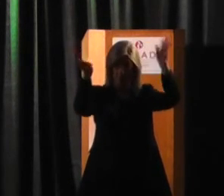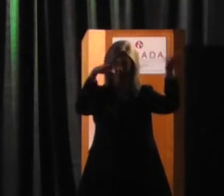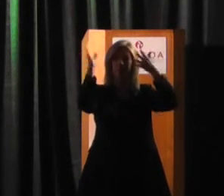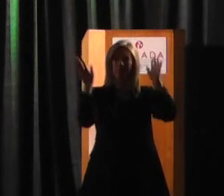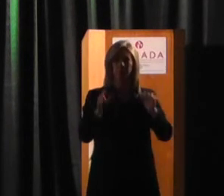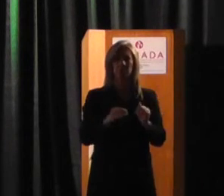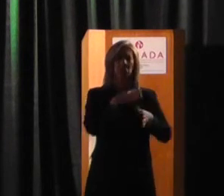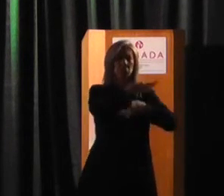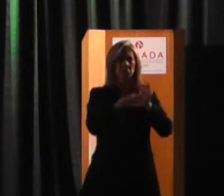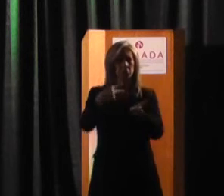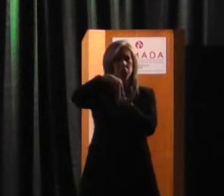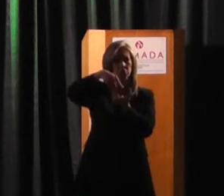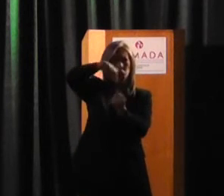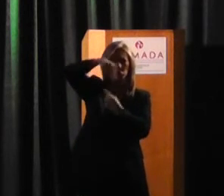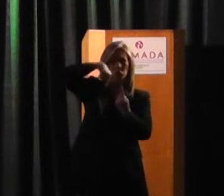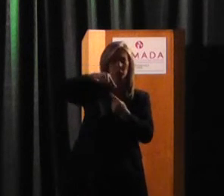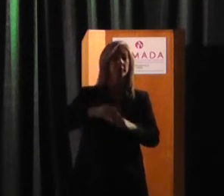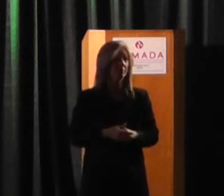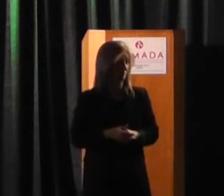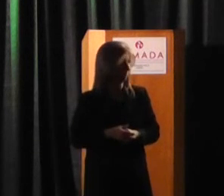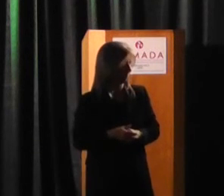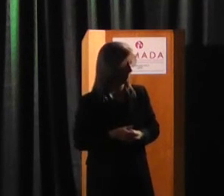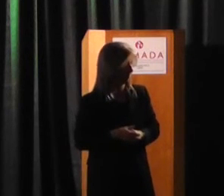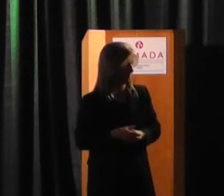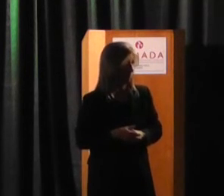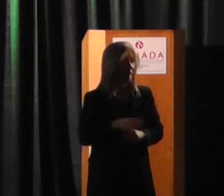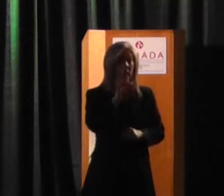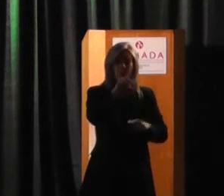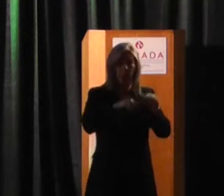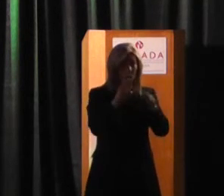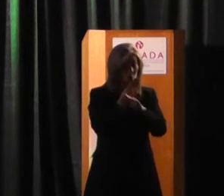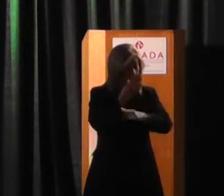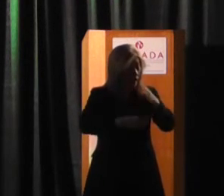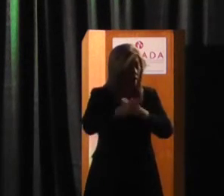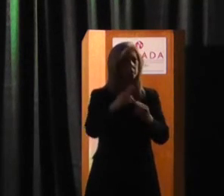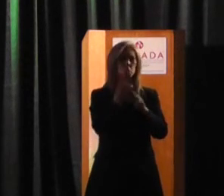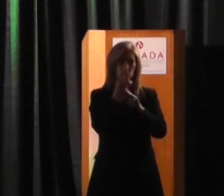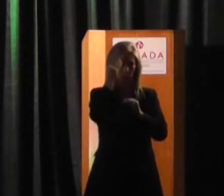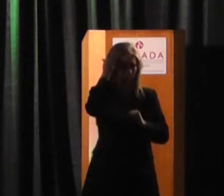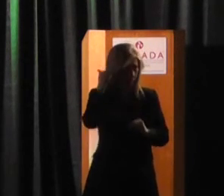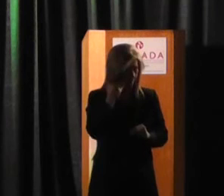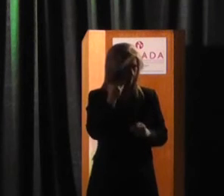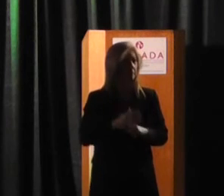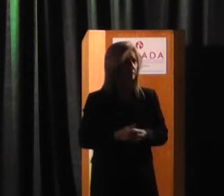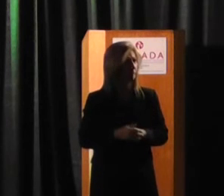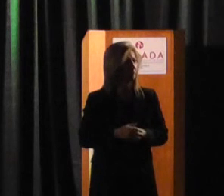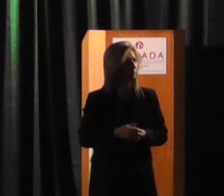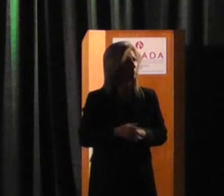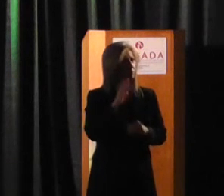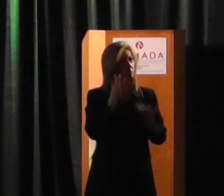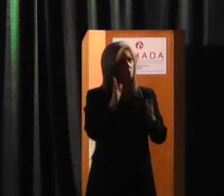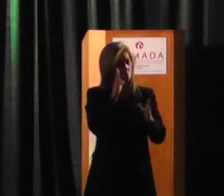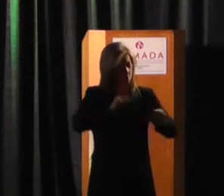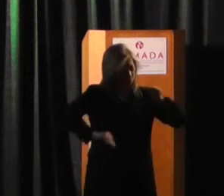with your hands. If you can turn with your hand, turn with your heads. We're gonna stretch all parts of your body that